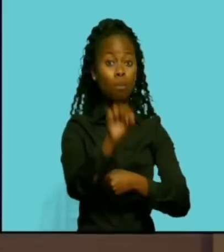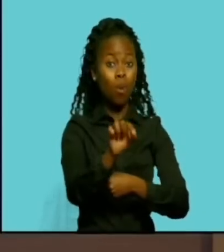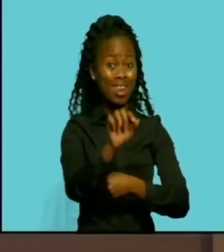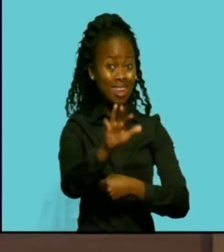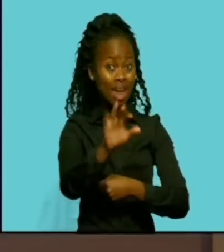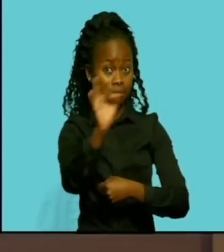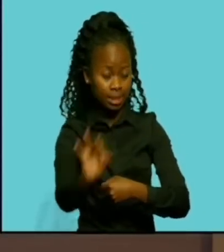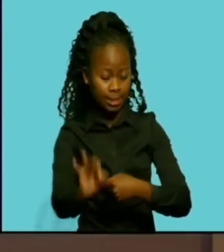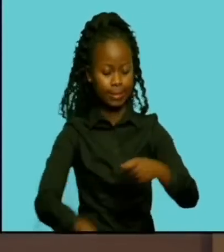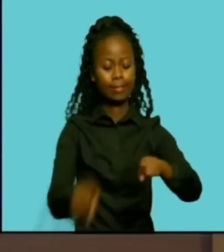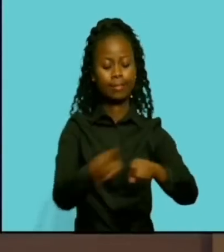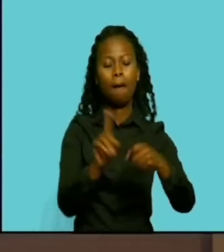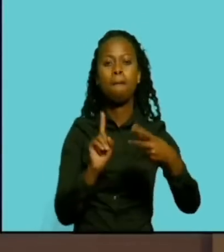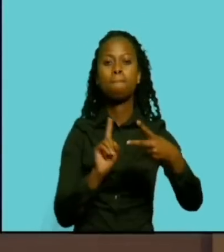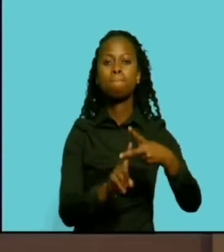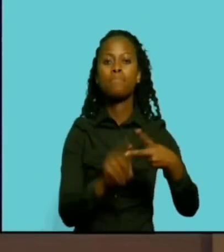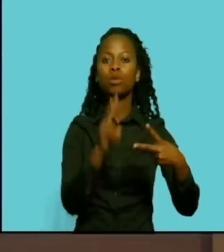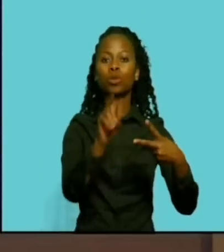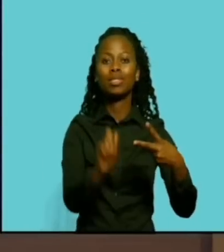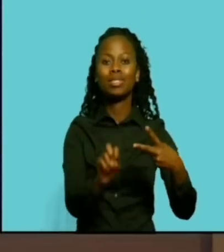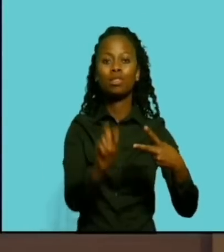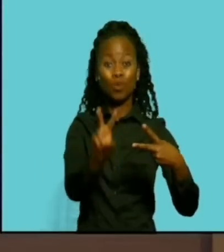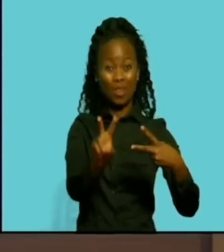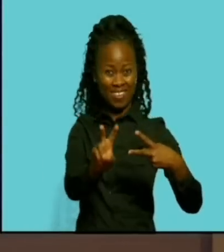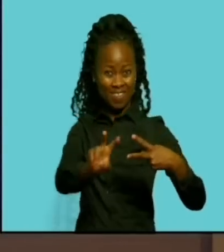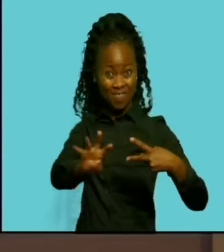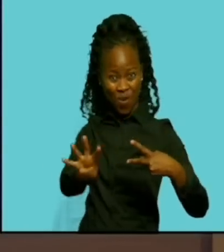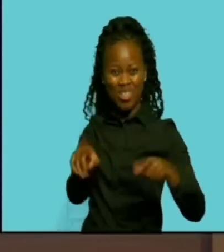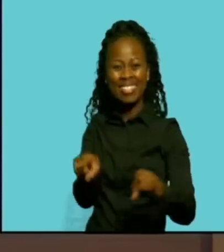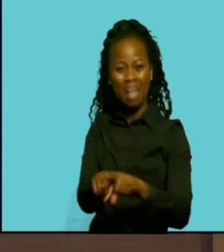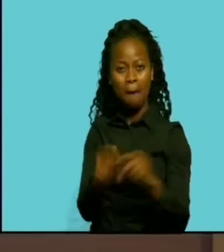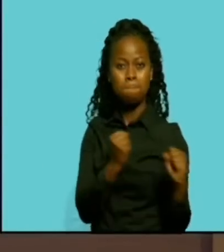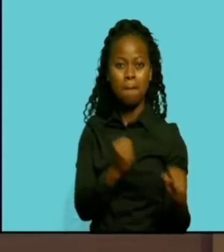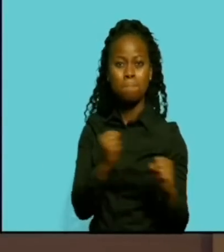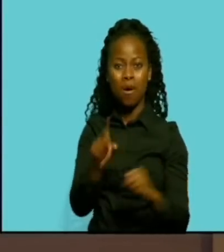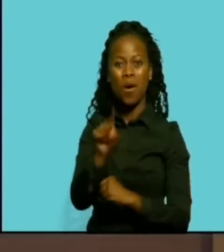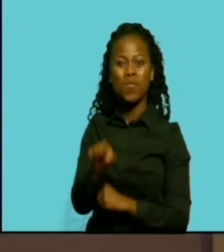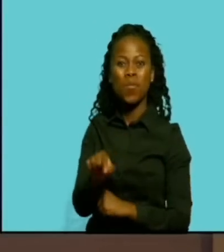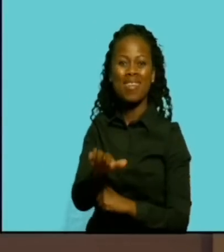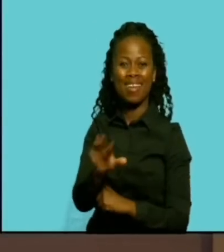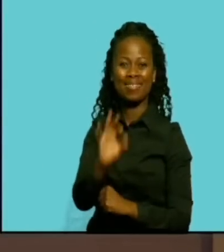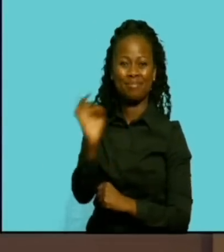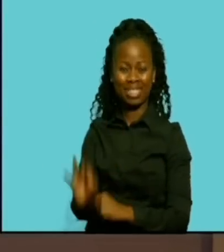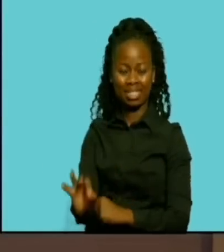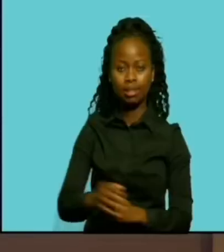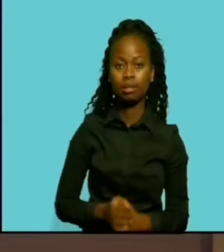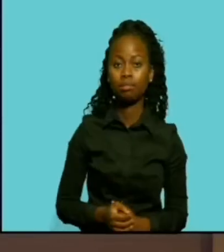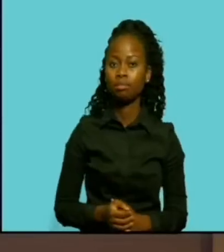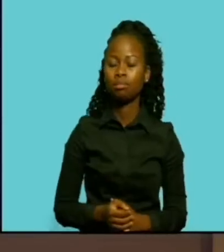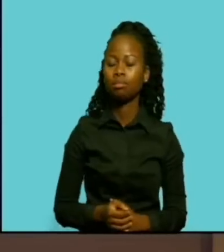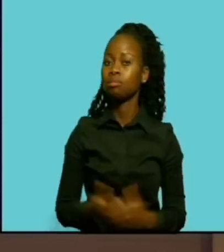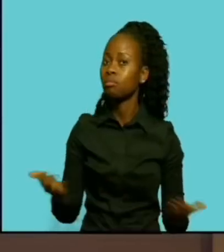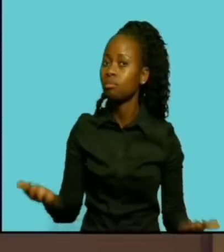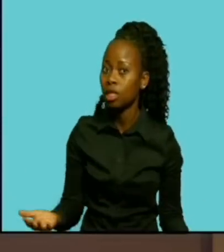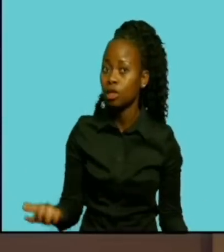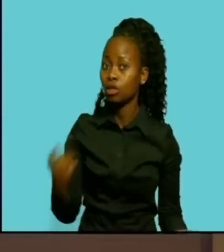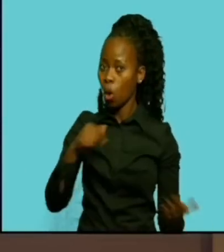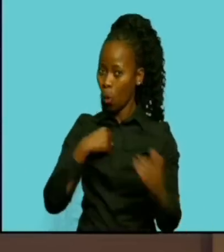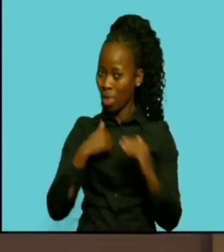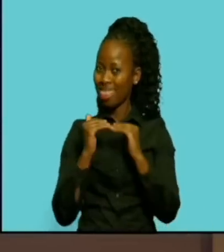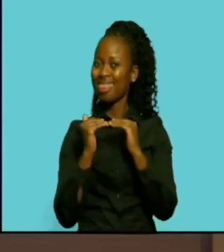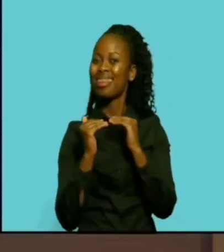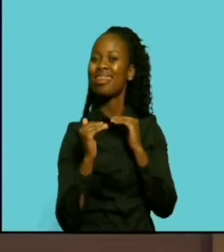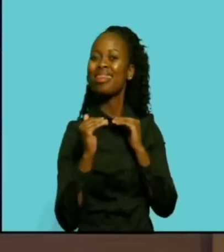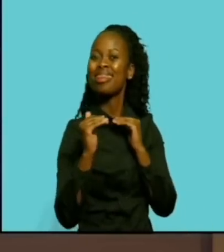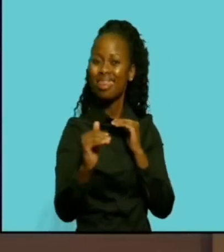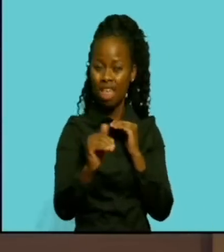2024. At these rates, growth remains well above a low rate of potential